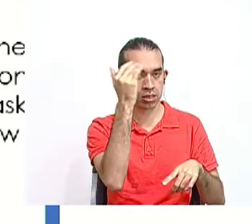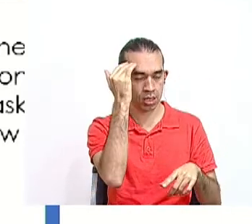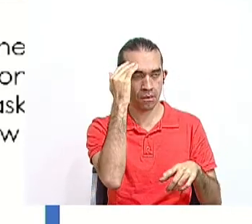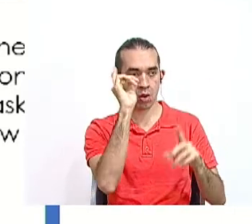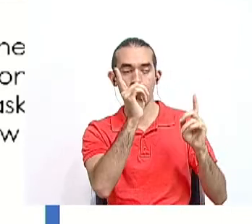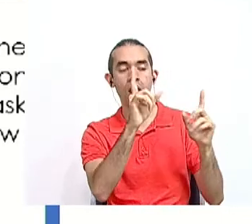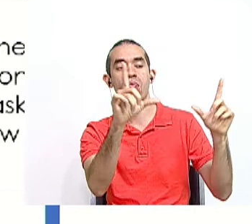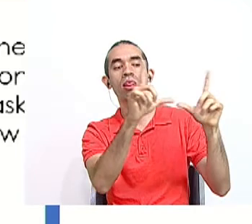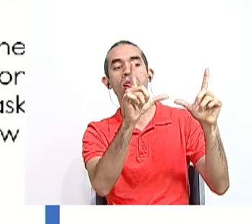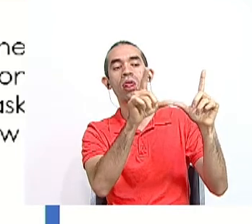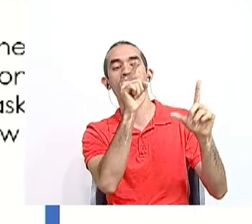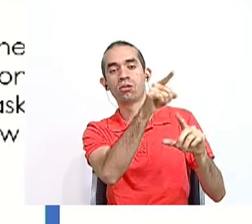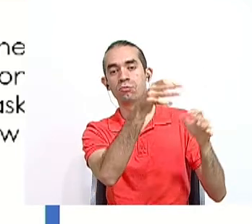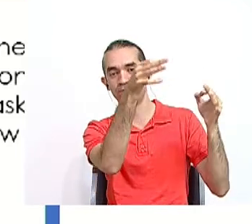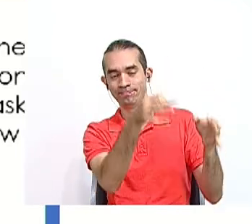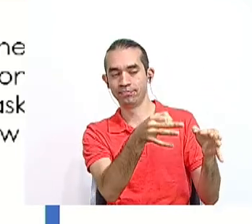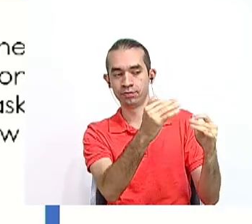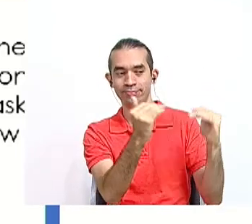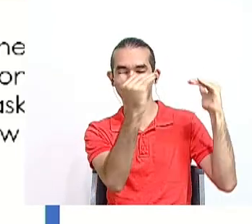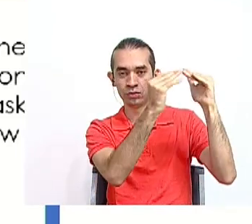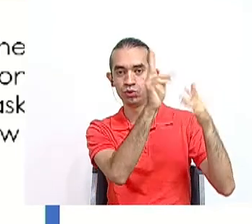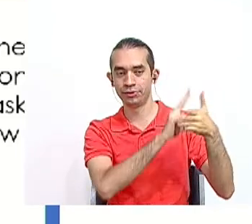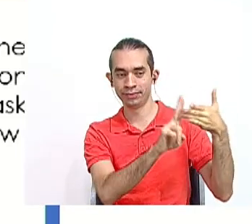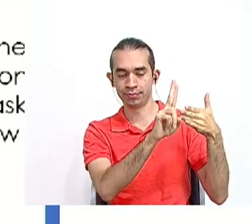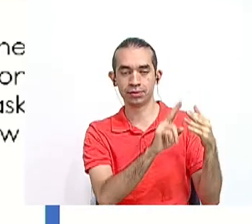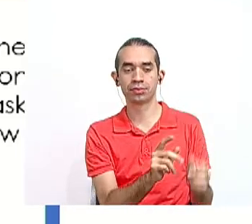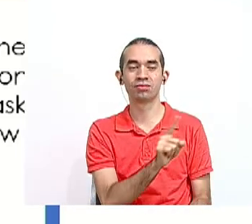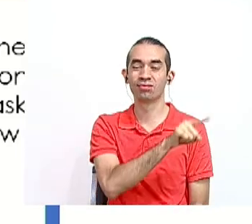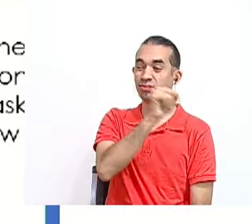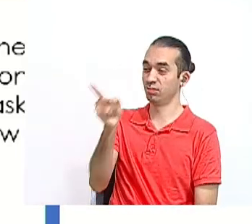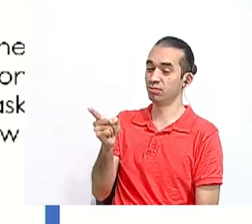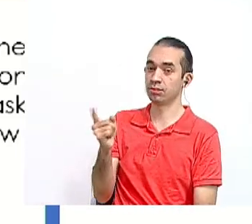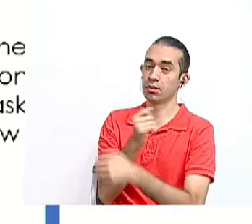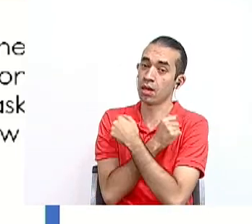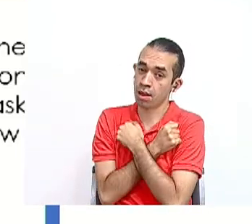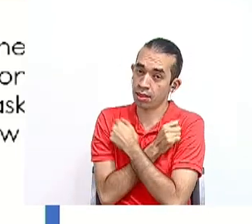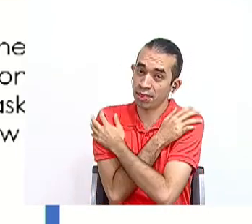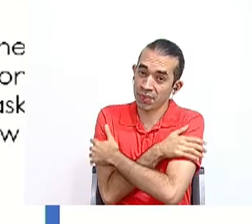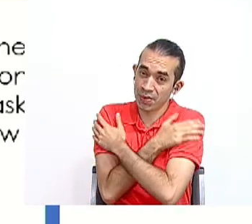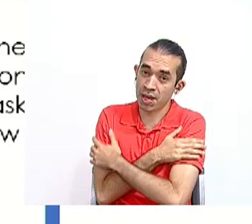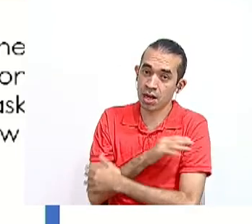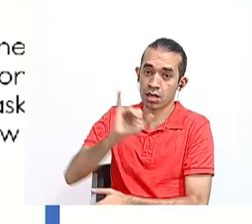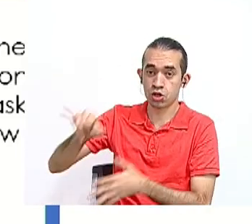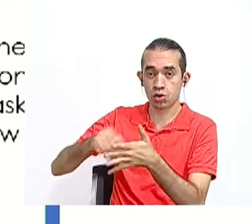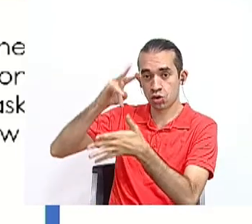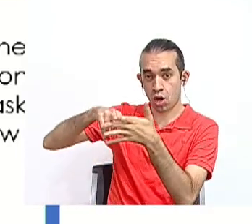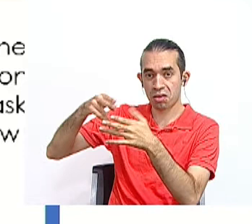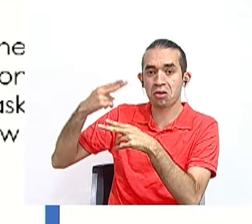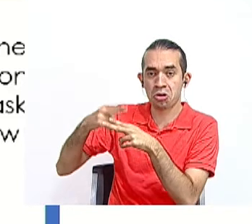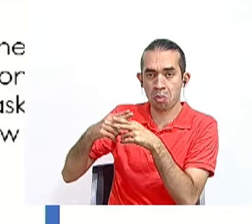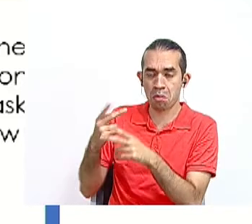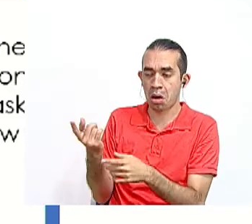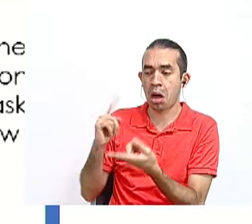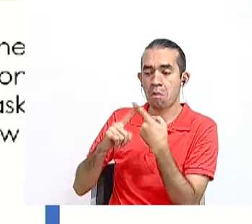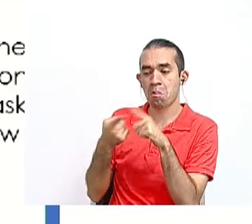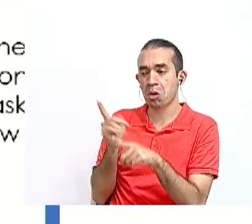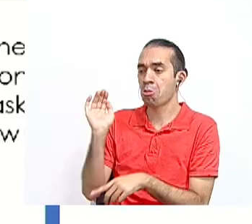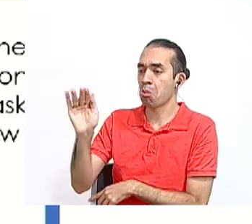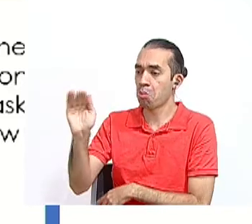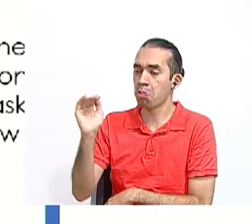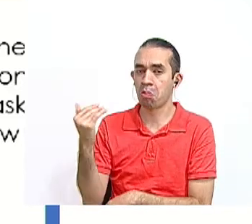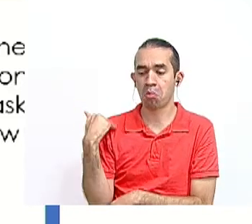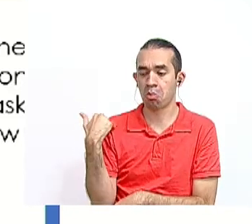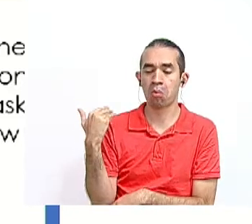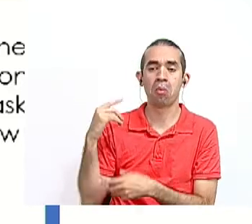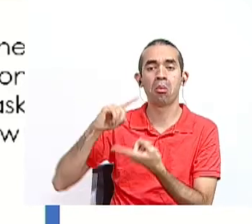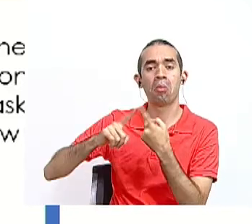of the person, the academic title. The other one, Dear Jonathan, is very friendly. It's like one friend to the other who is referring by my